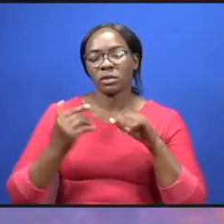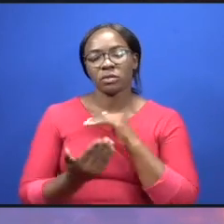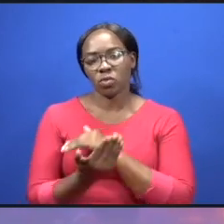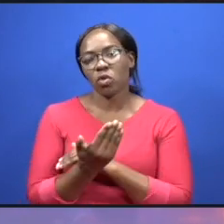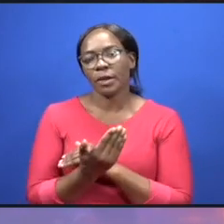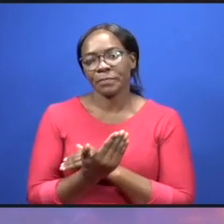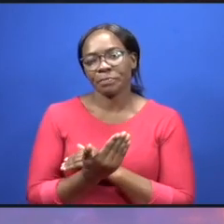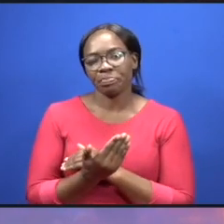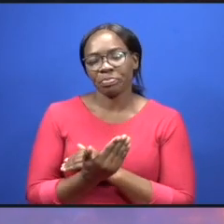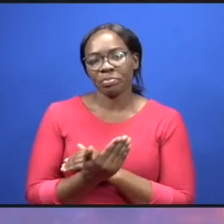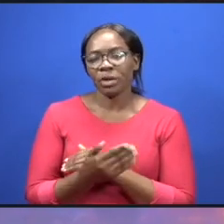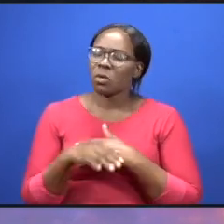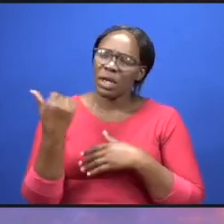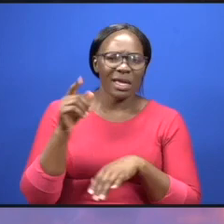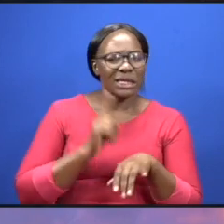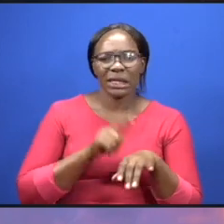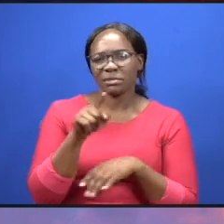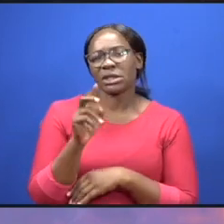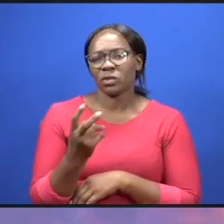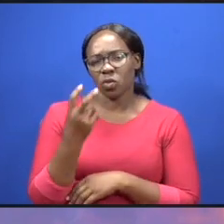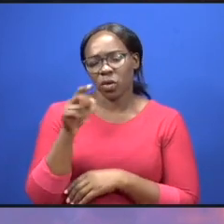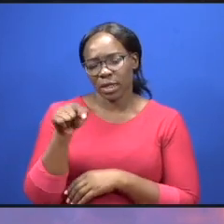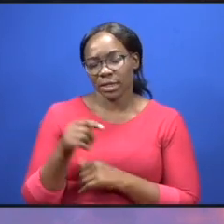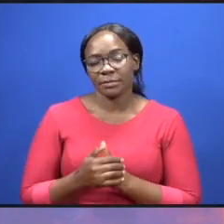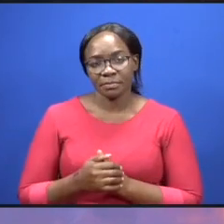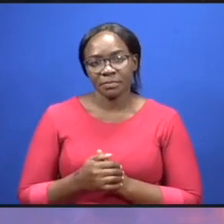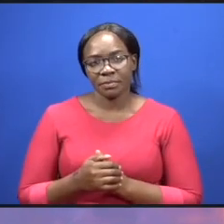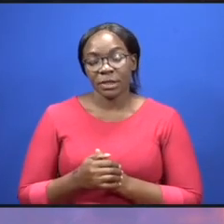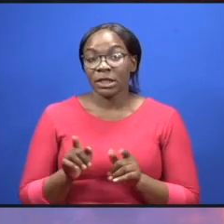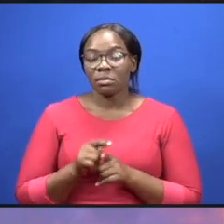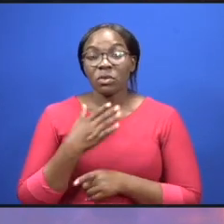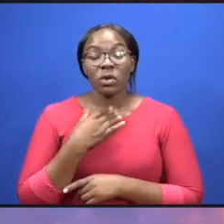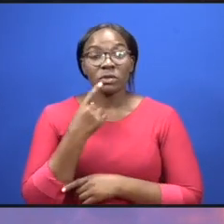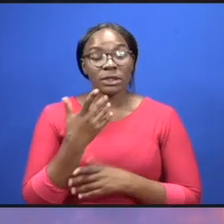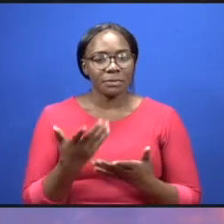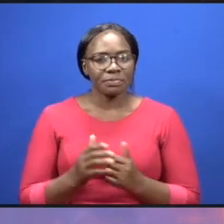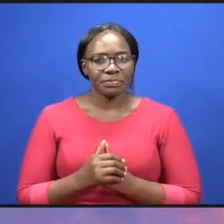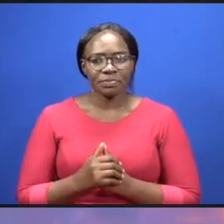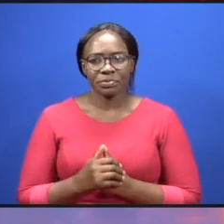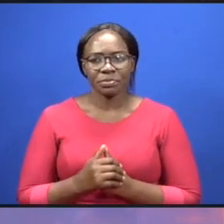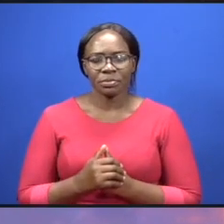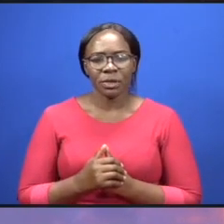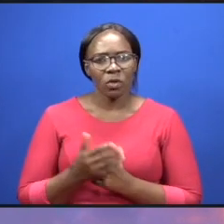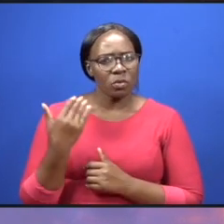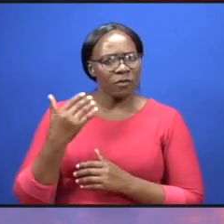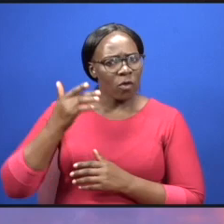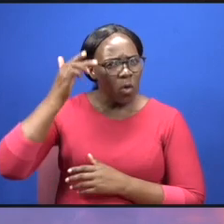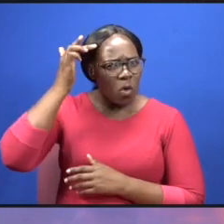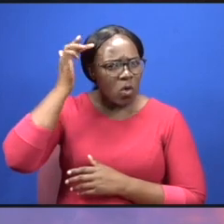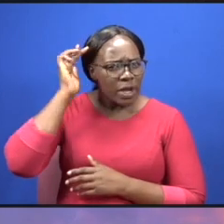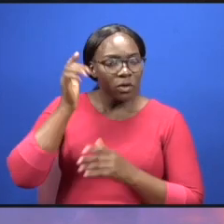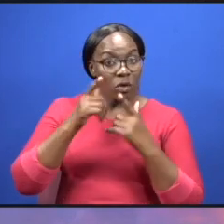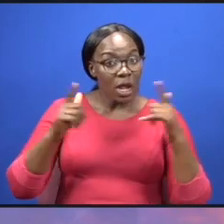morning or whatever time you're watching this. And allow me just to mention that in the original